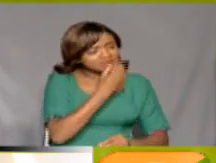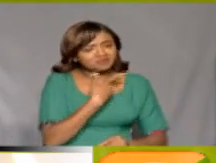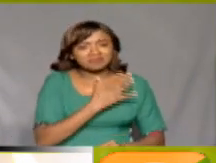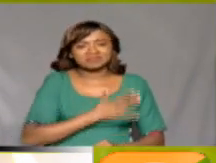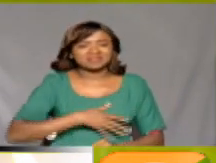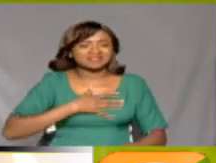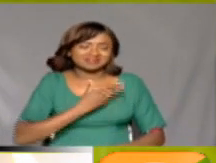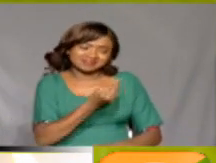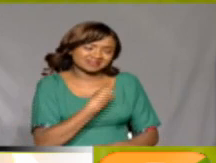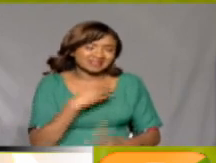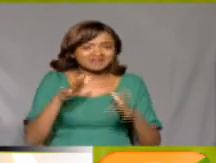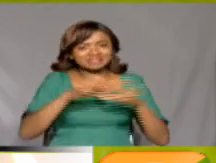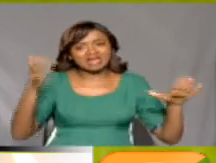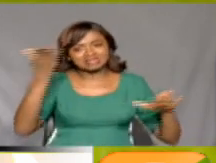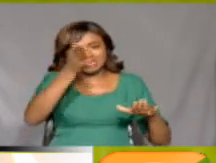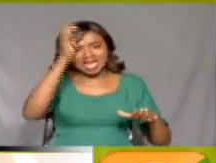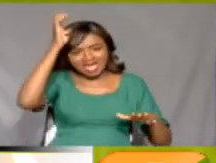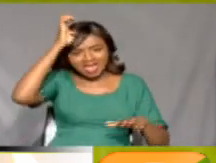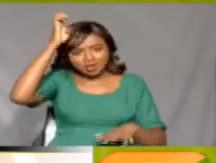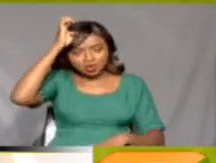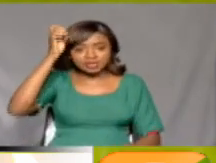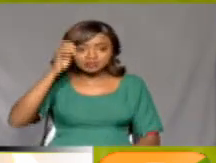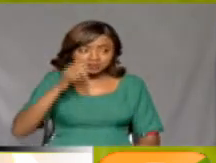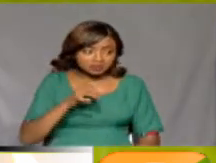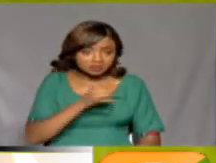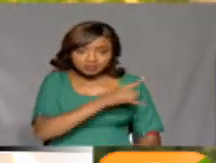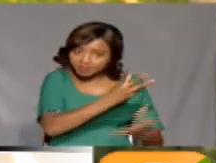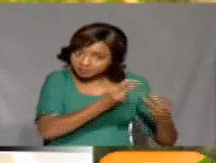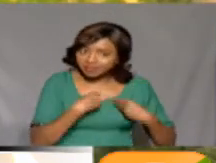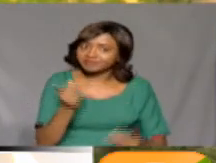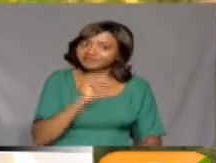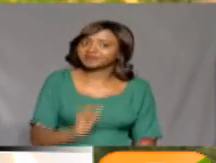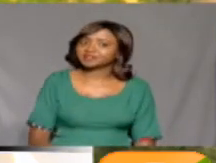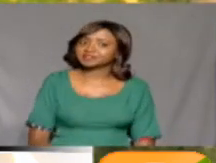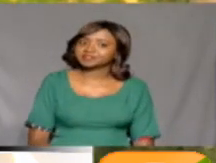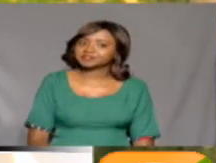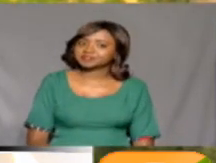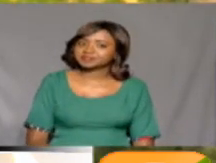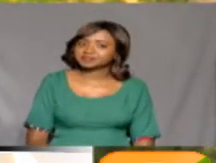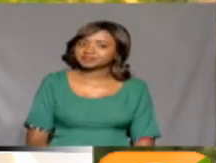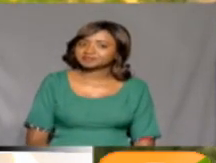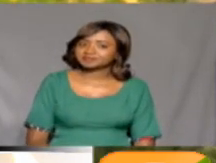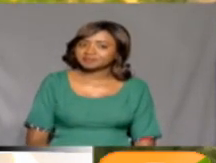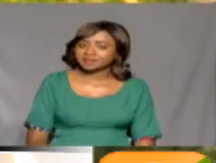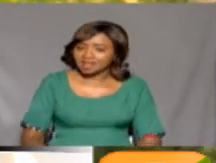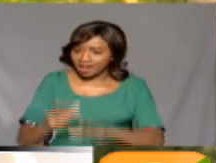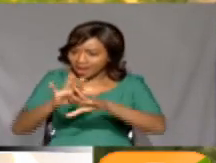Eldoret. And he actually did. What for? And we sold the piece of land.